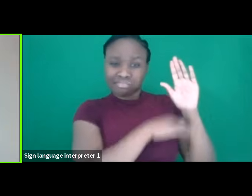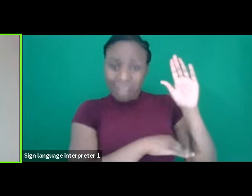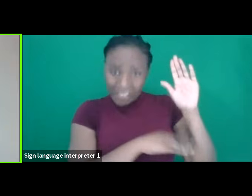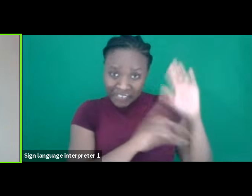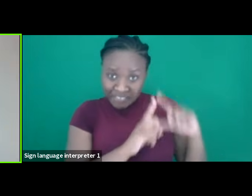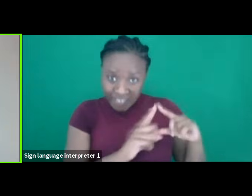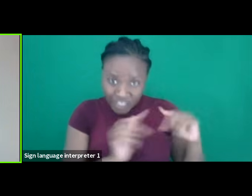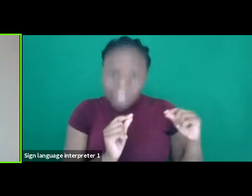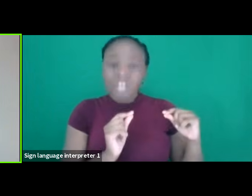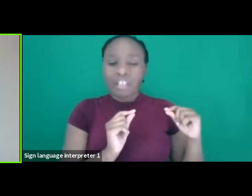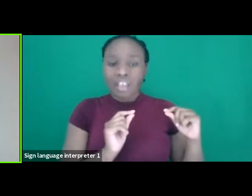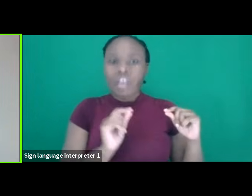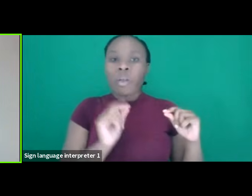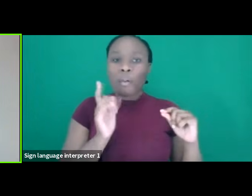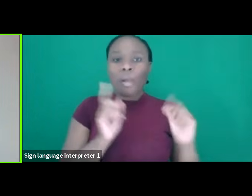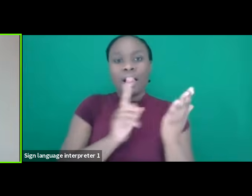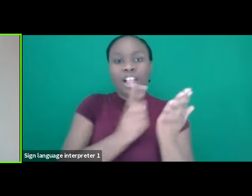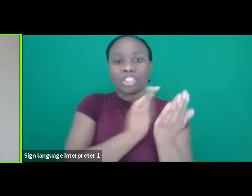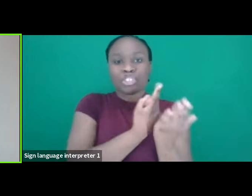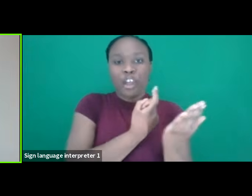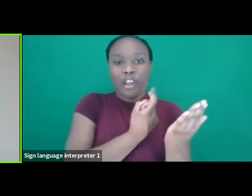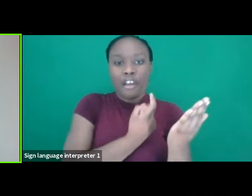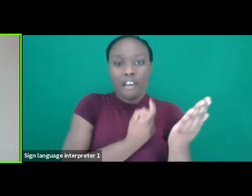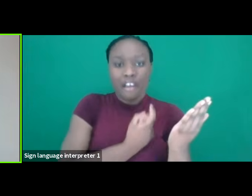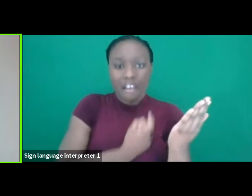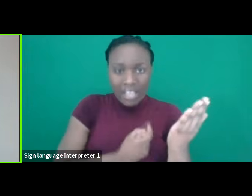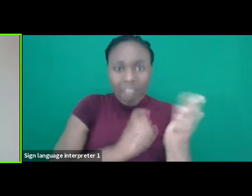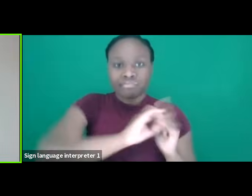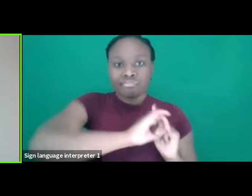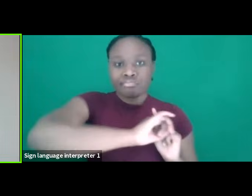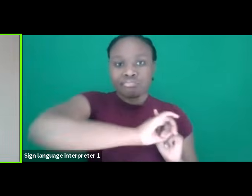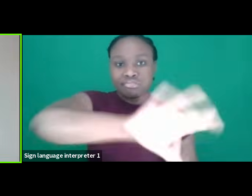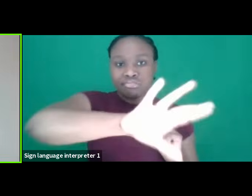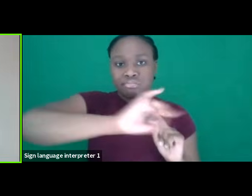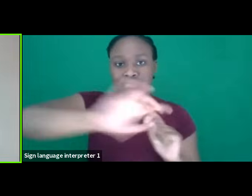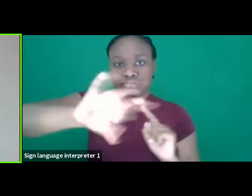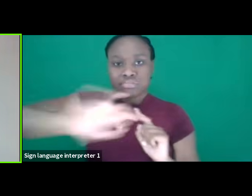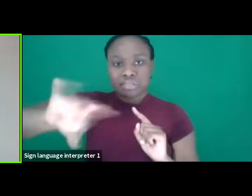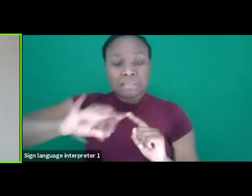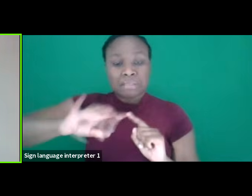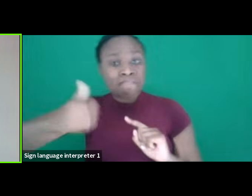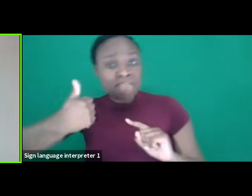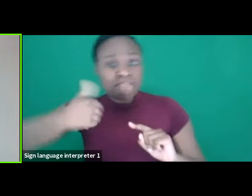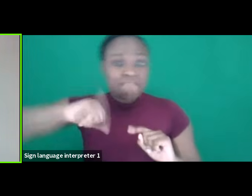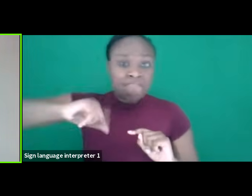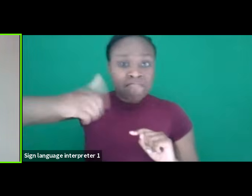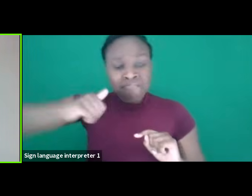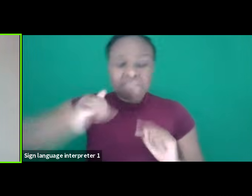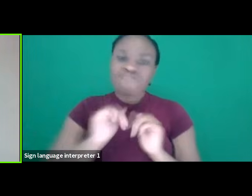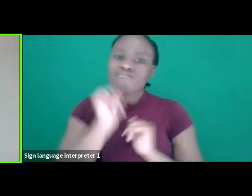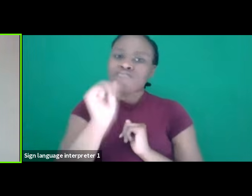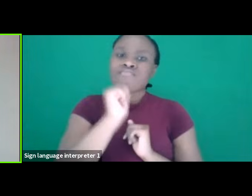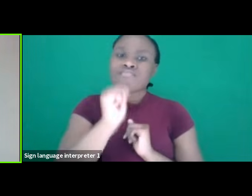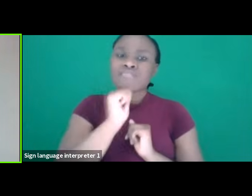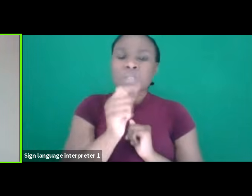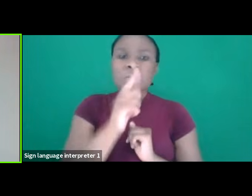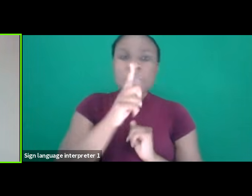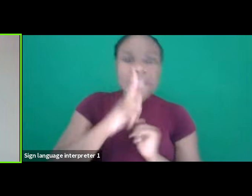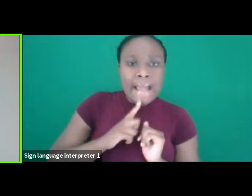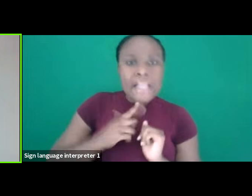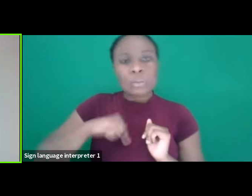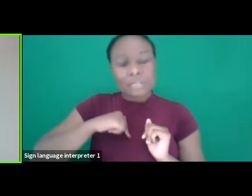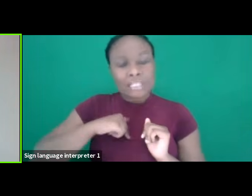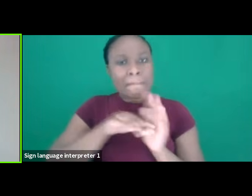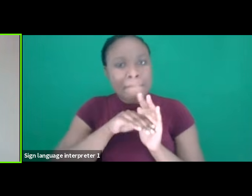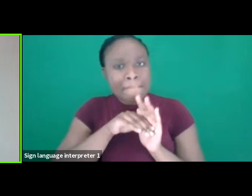a survey. We would like to have your feedback. Critique, don't critique. Tell us where you want us to improve,